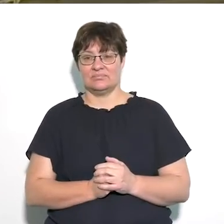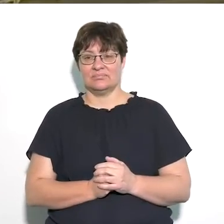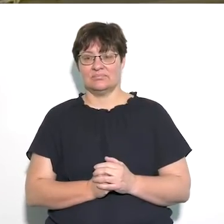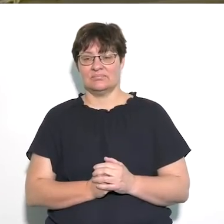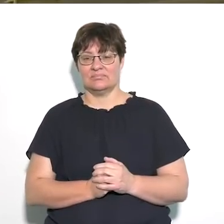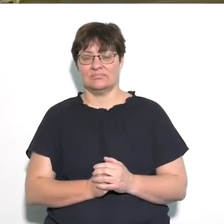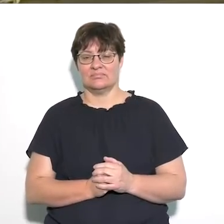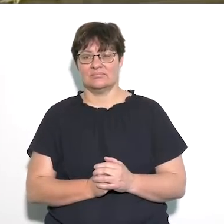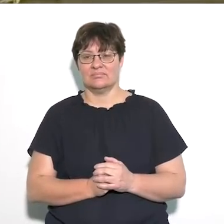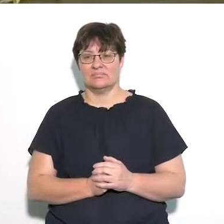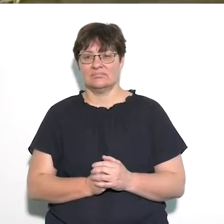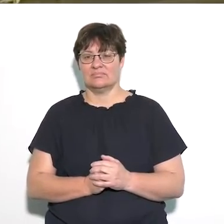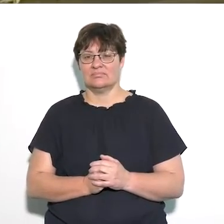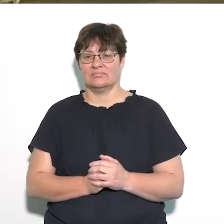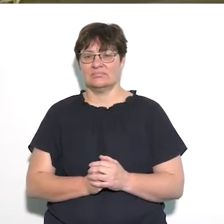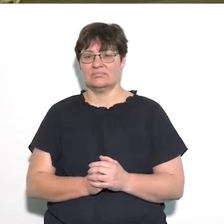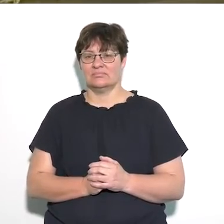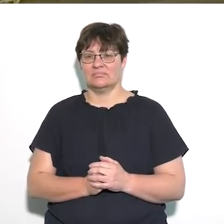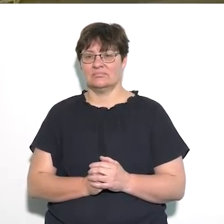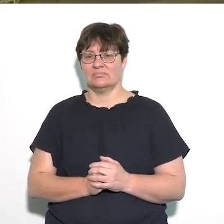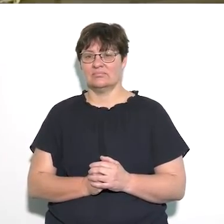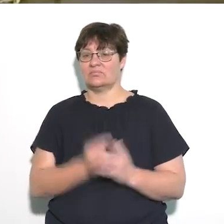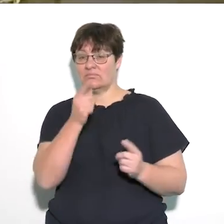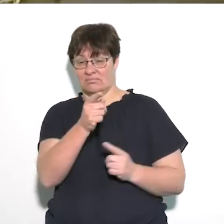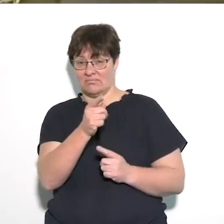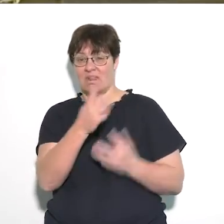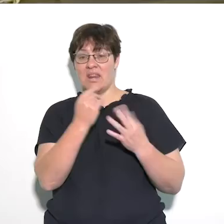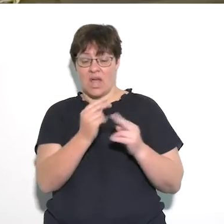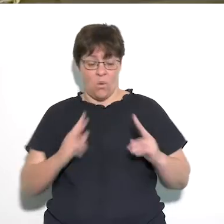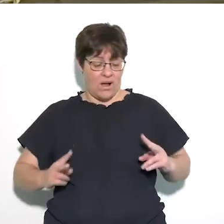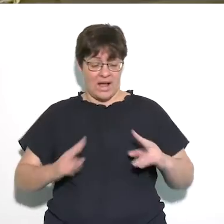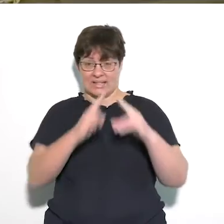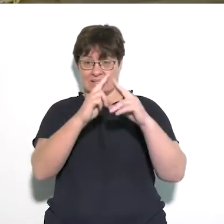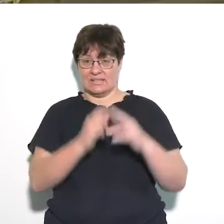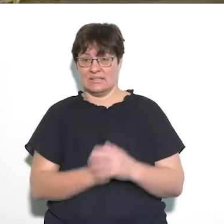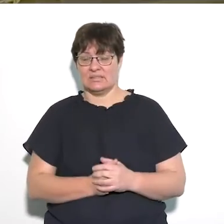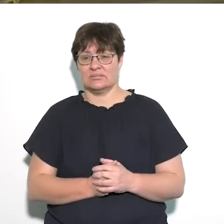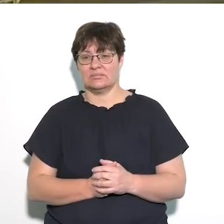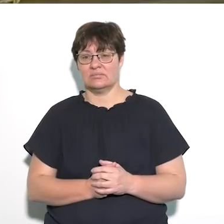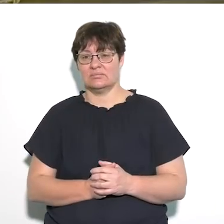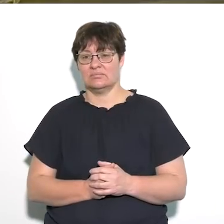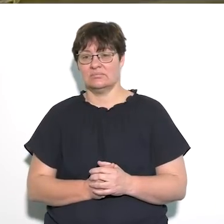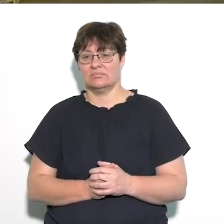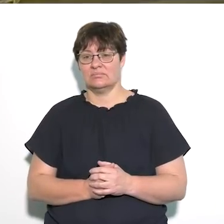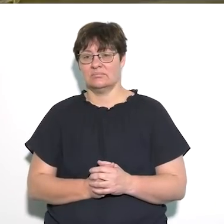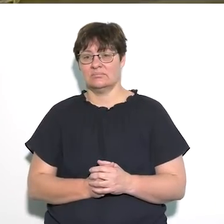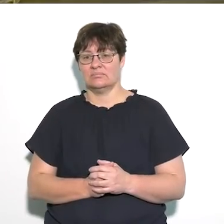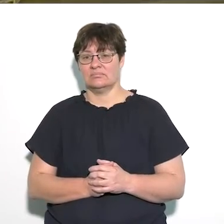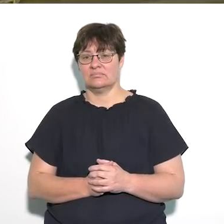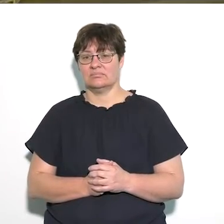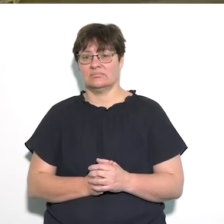top plate. Let me go back to the beginning plate. So we're going to cut out just a part of